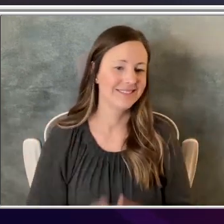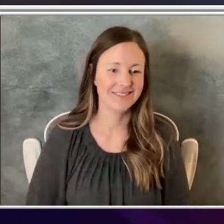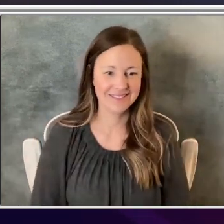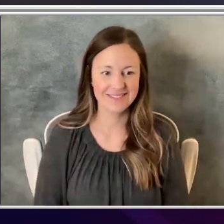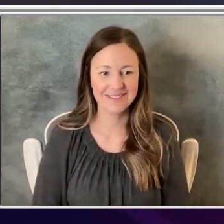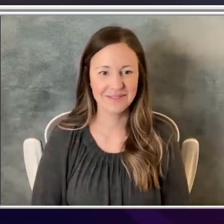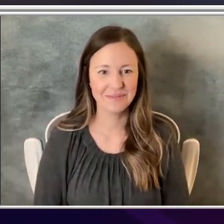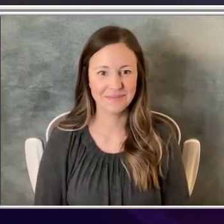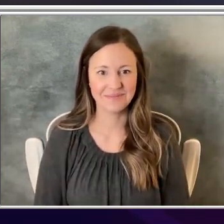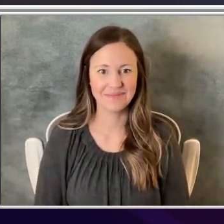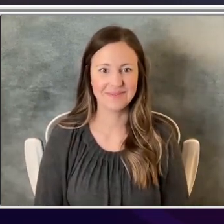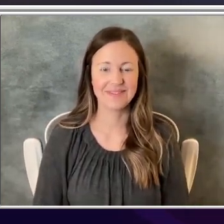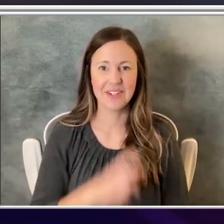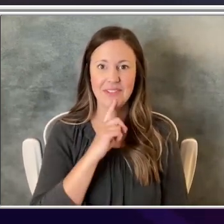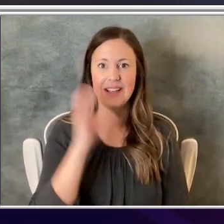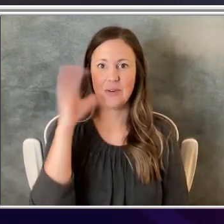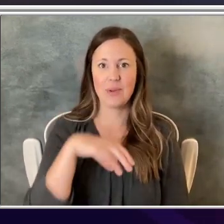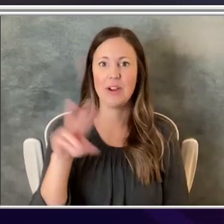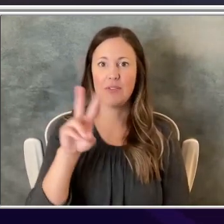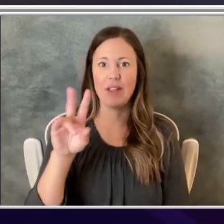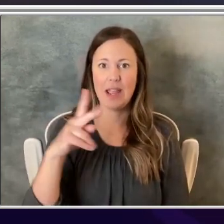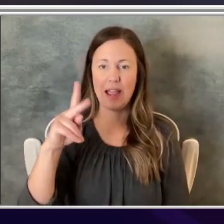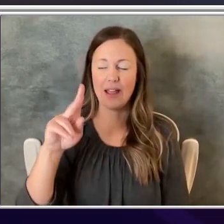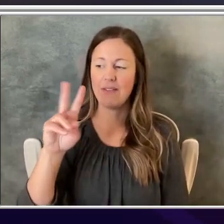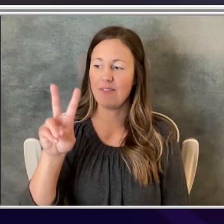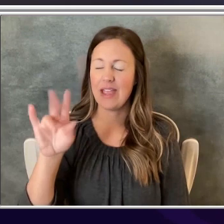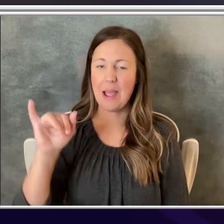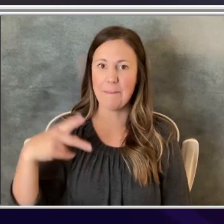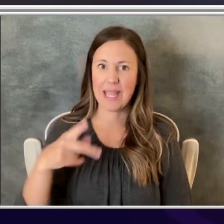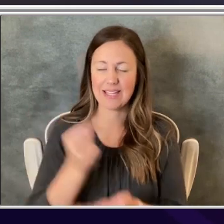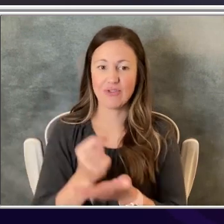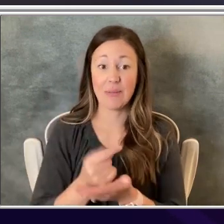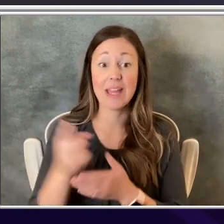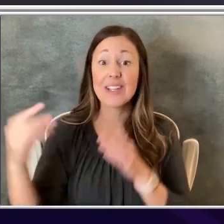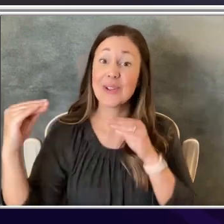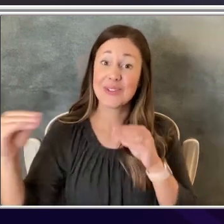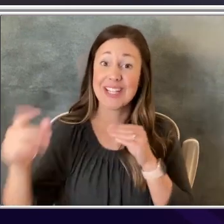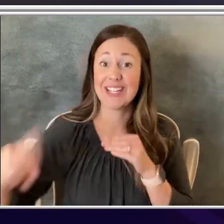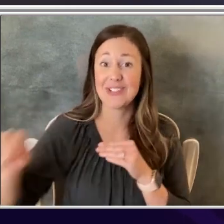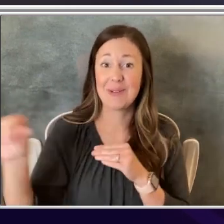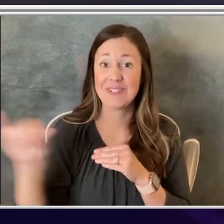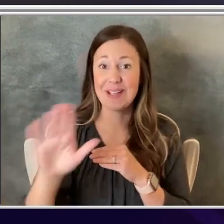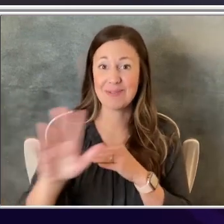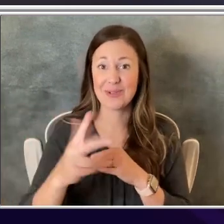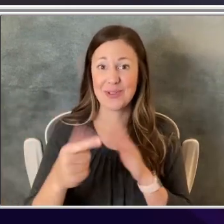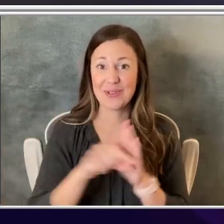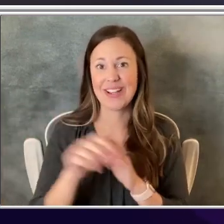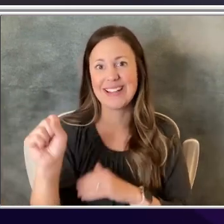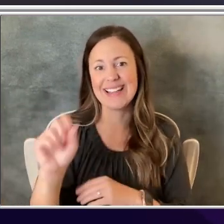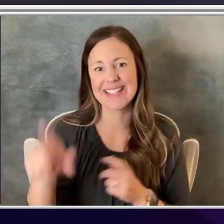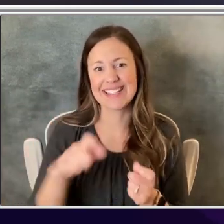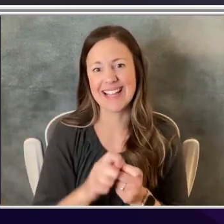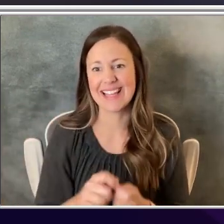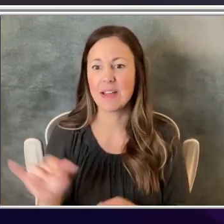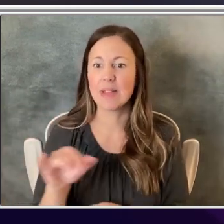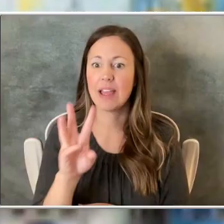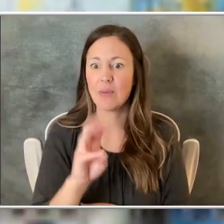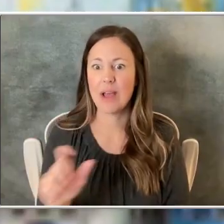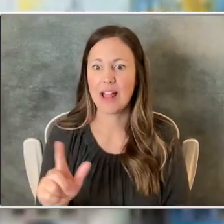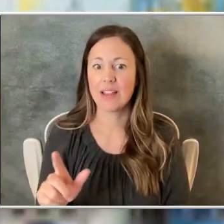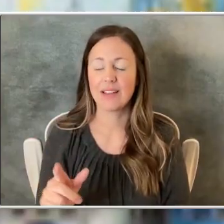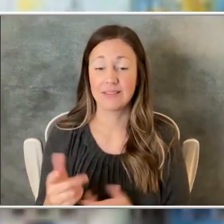a weird VIP treatment. And did you get to teach them like you teach your third graders? Yeah, exactly. I'm like, well, they're